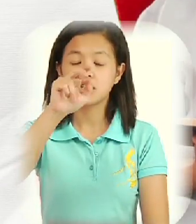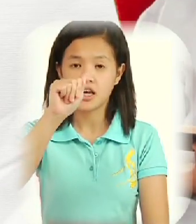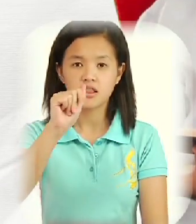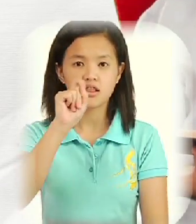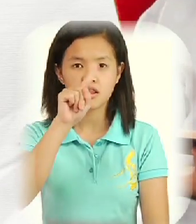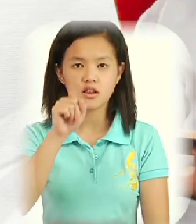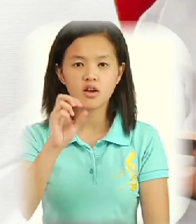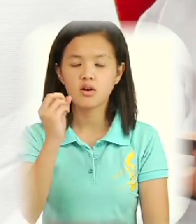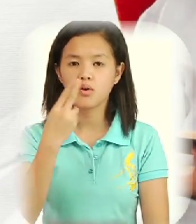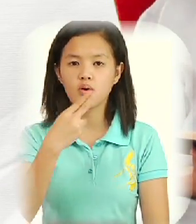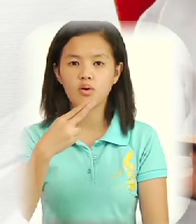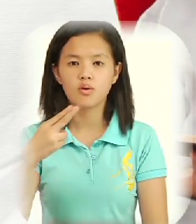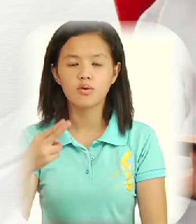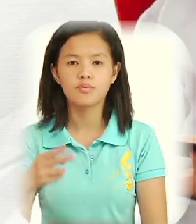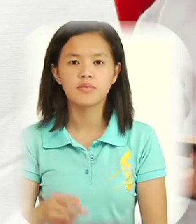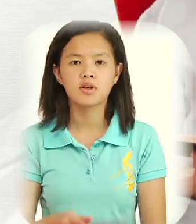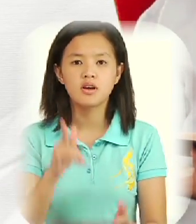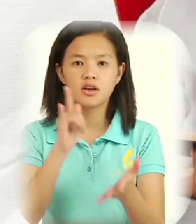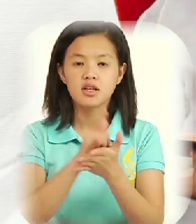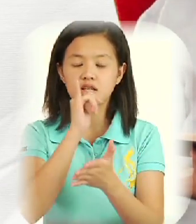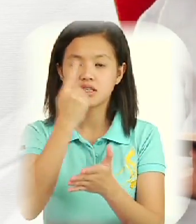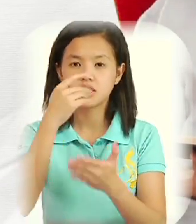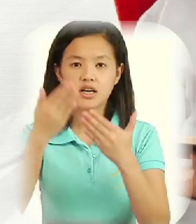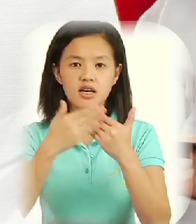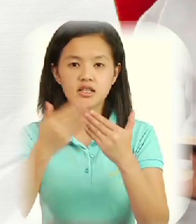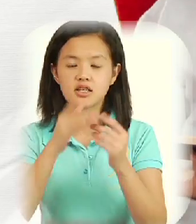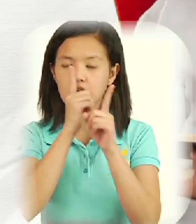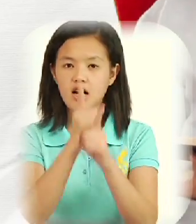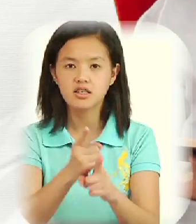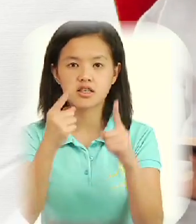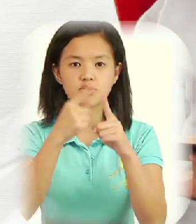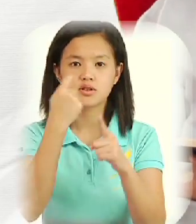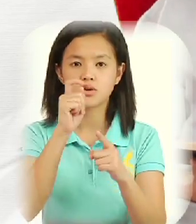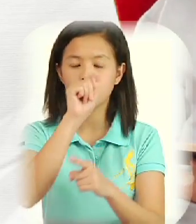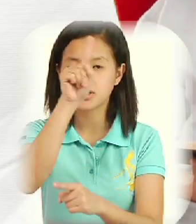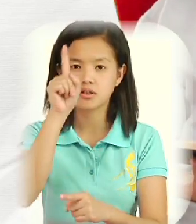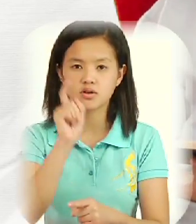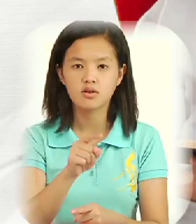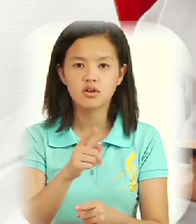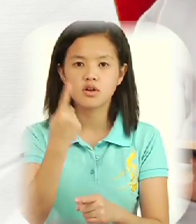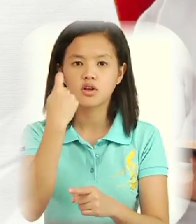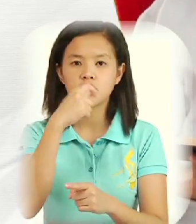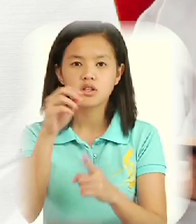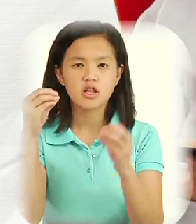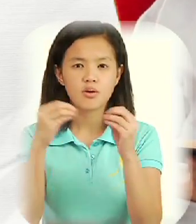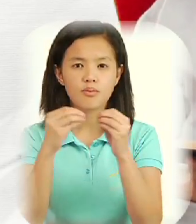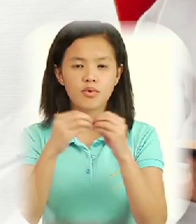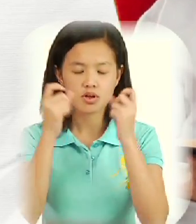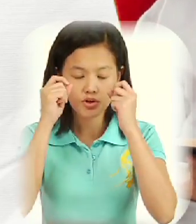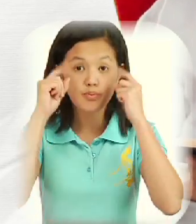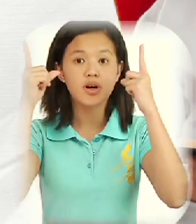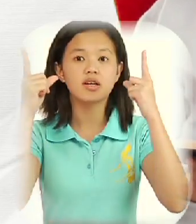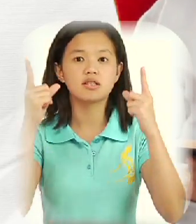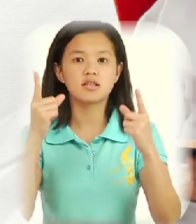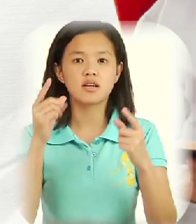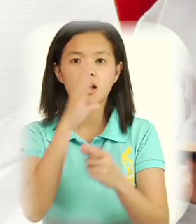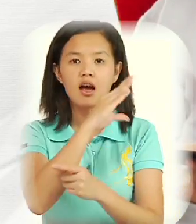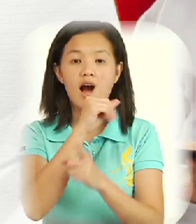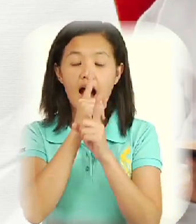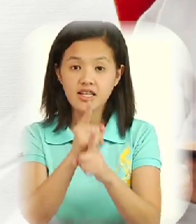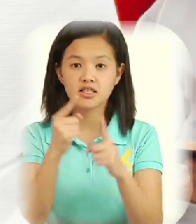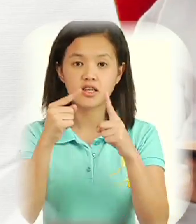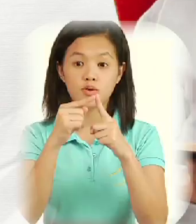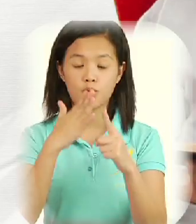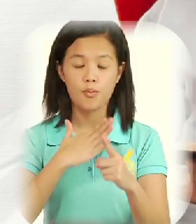called Eliakim. Oh, but that is the easier answer to the question. The more